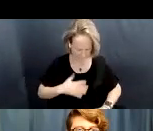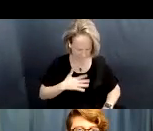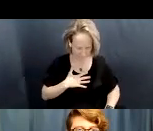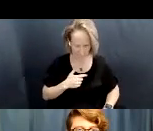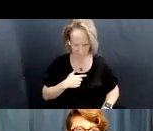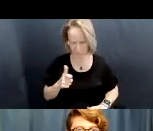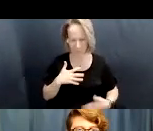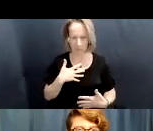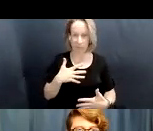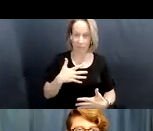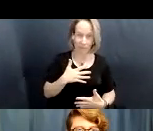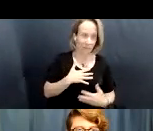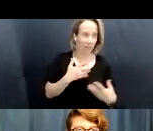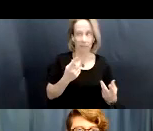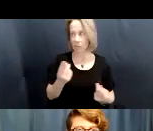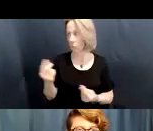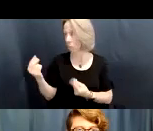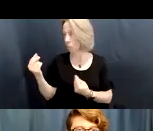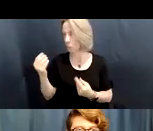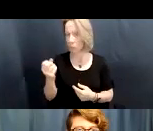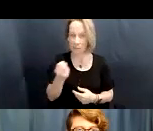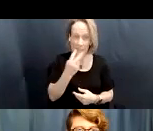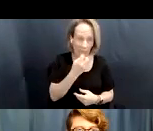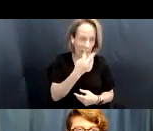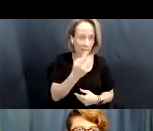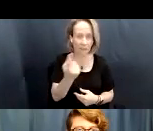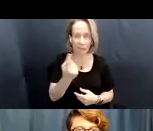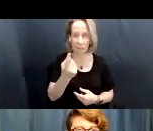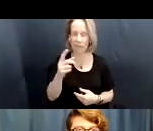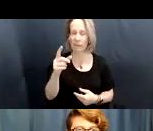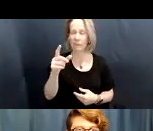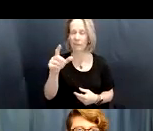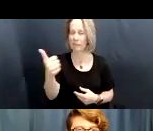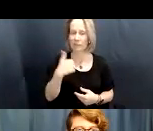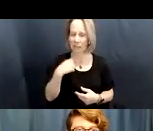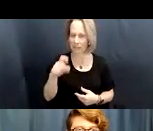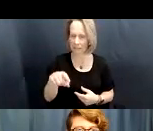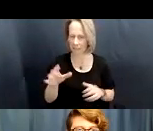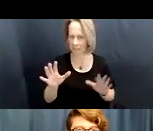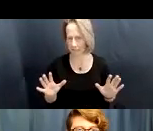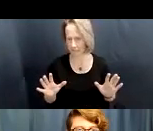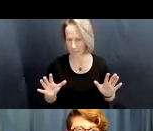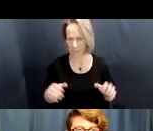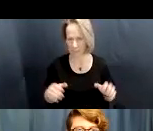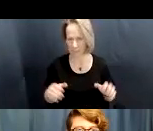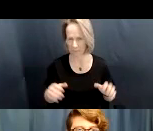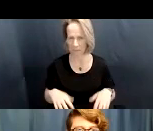bit, you know, have a snack, whatever those things are that I need. And so while it's convenient to be able